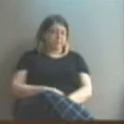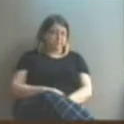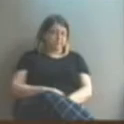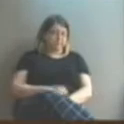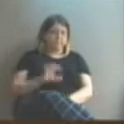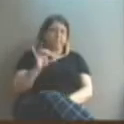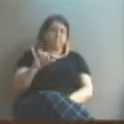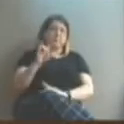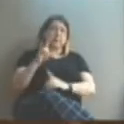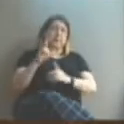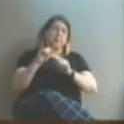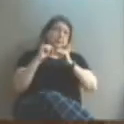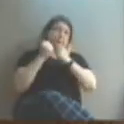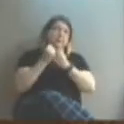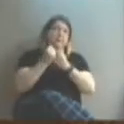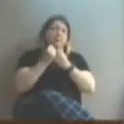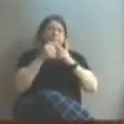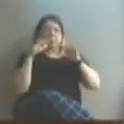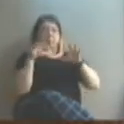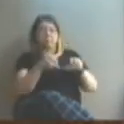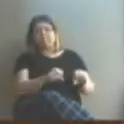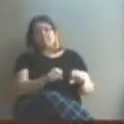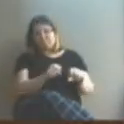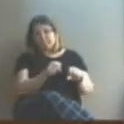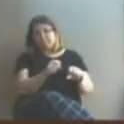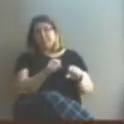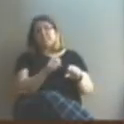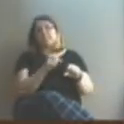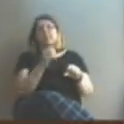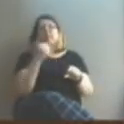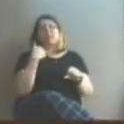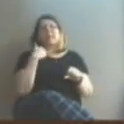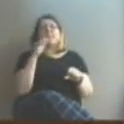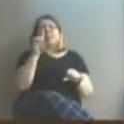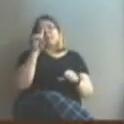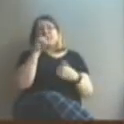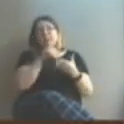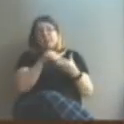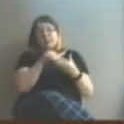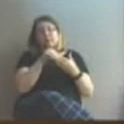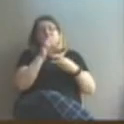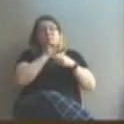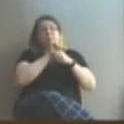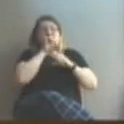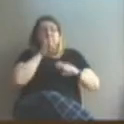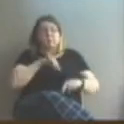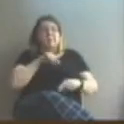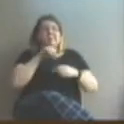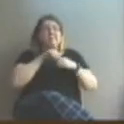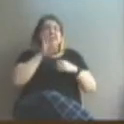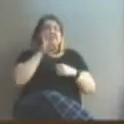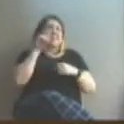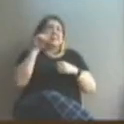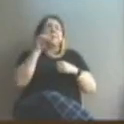over and the reorganization happened, we had over 1,000 work orders in maintenance over 90 days